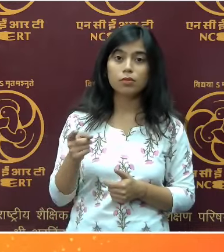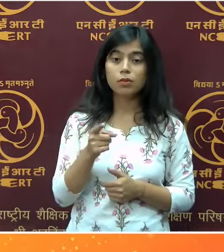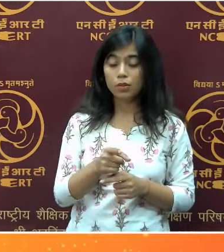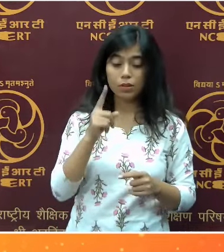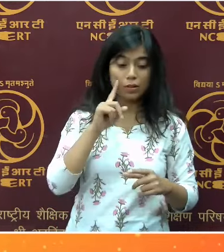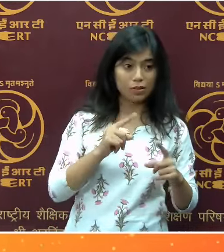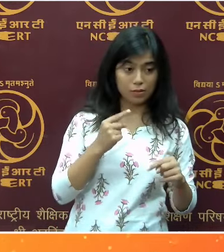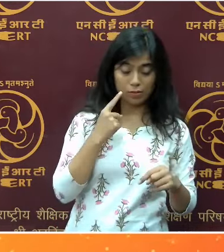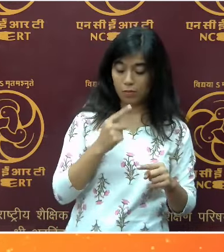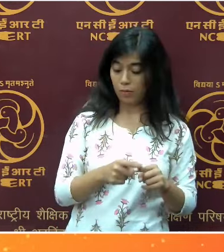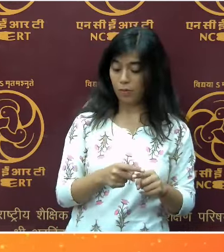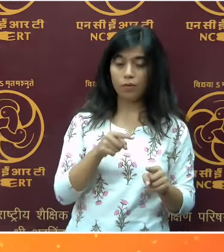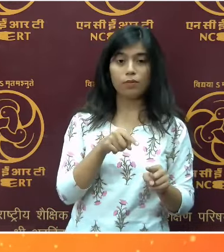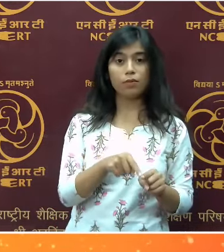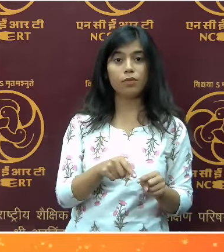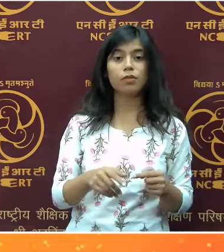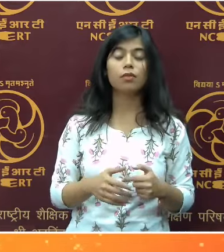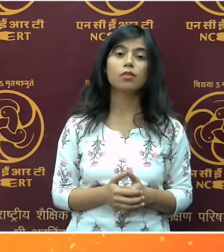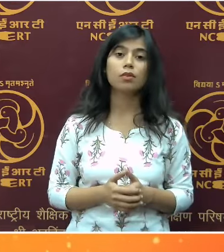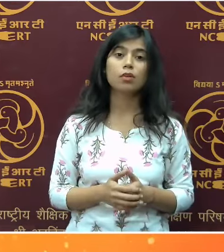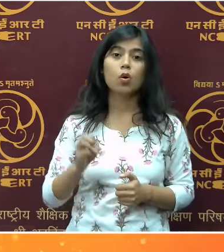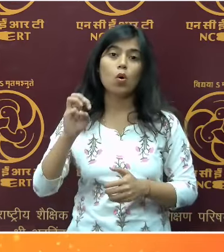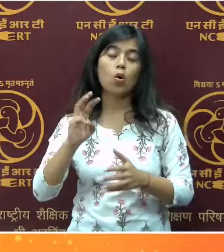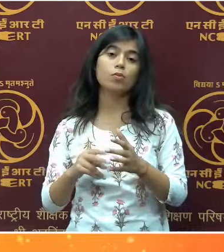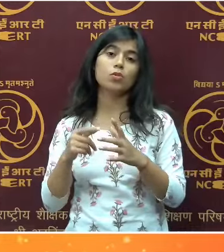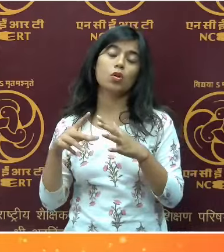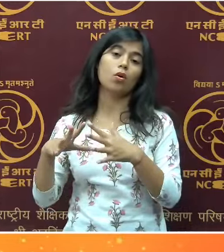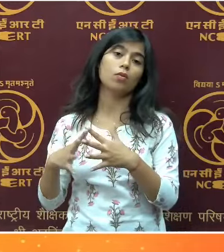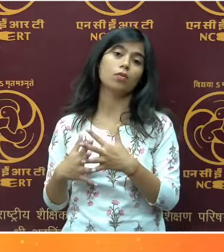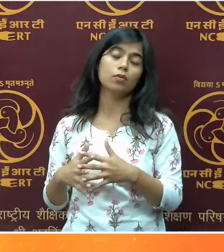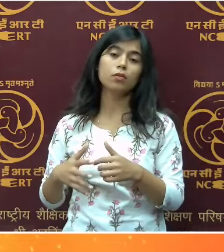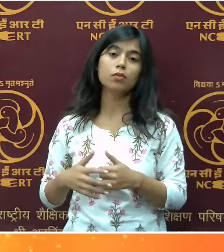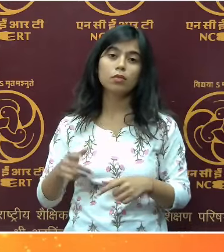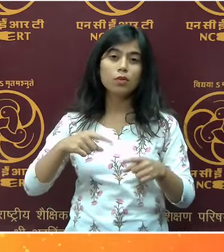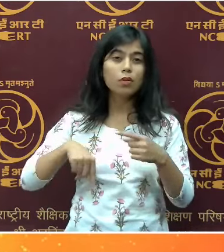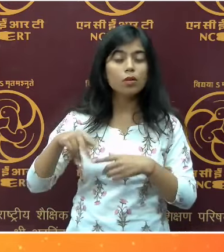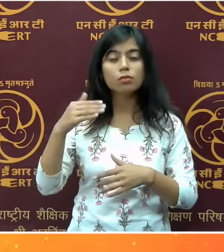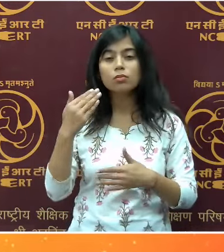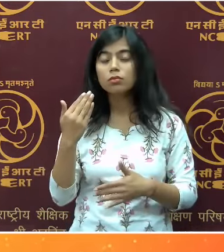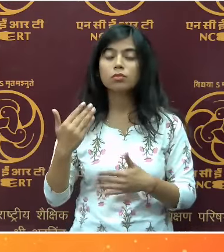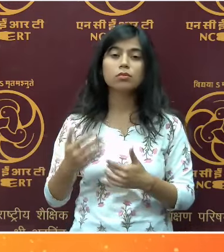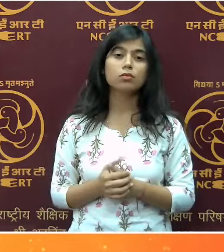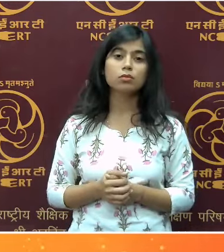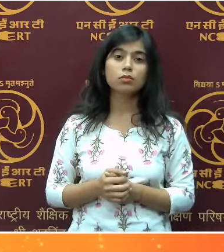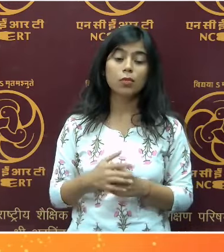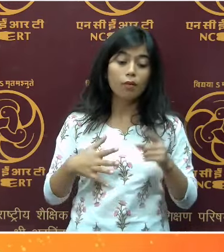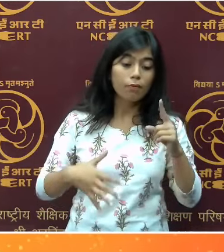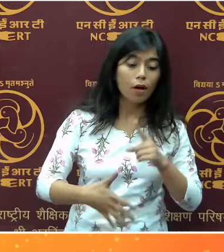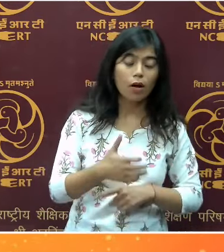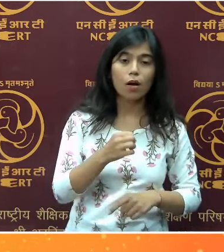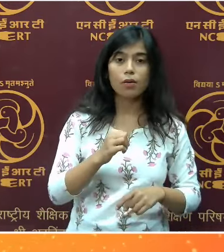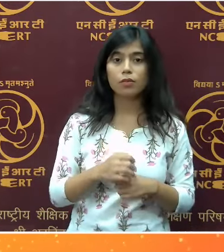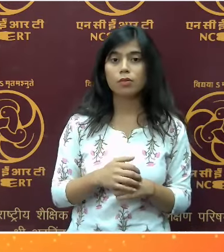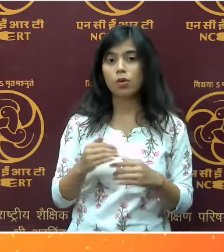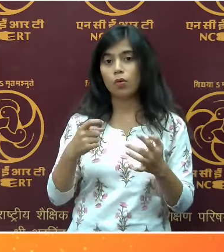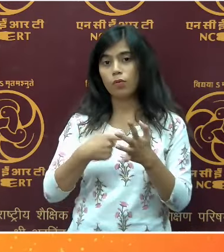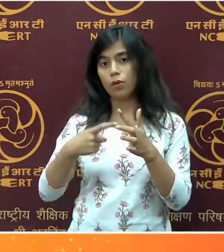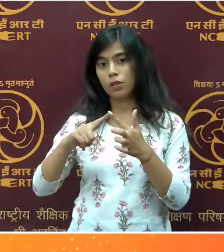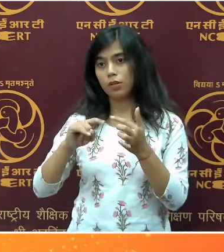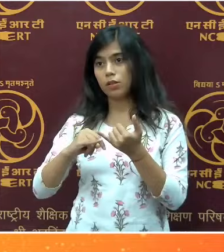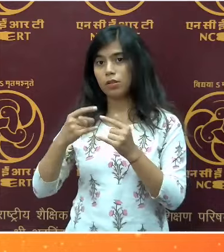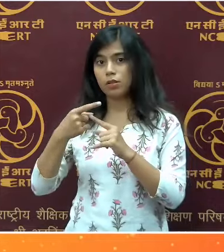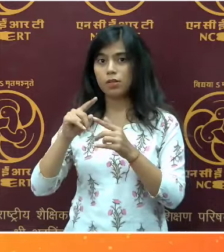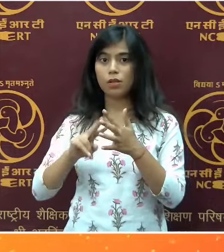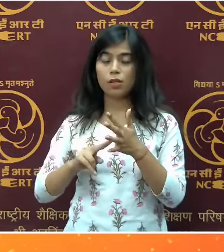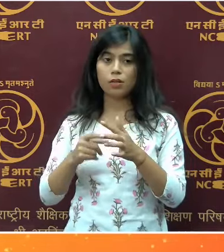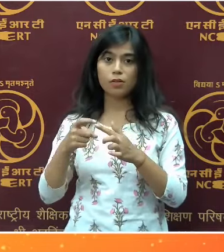I. This we can call as a Ohm's law. By knowing Ohm's law, we can find out the resistance or voltage. Sir, in a